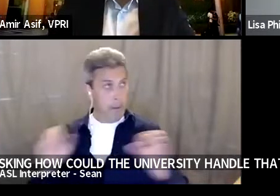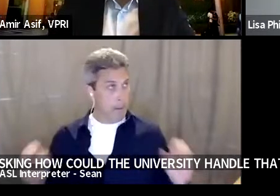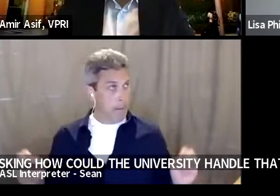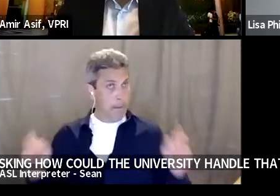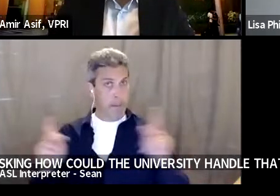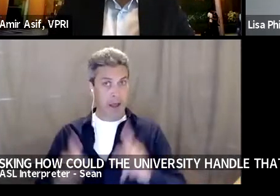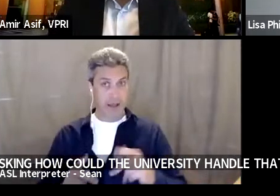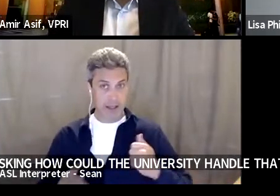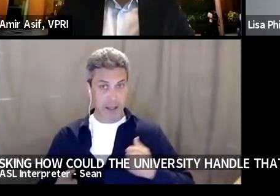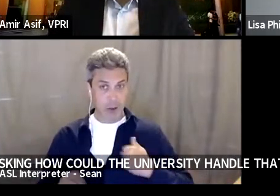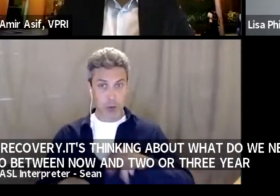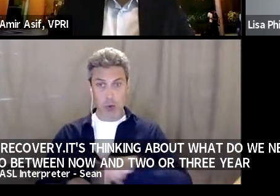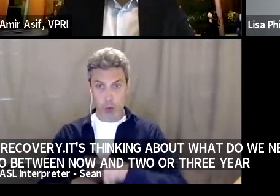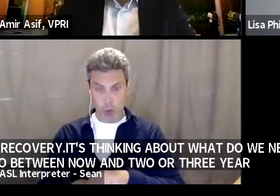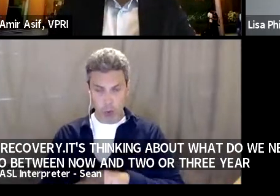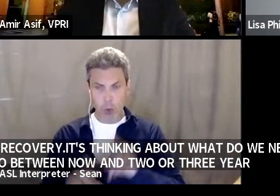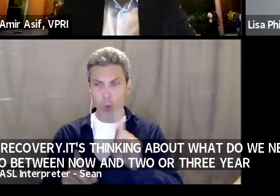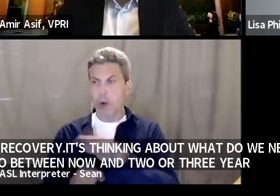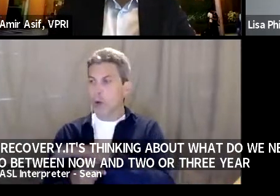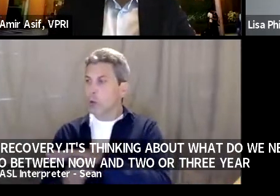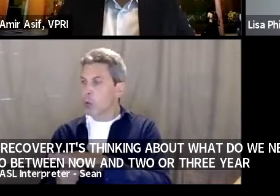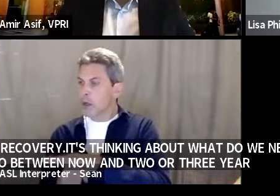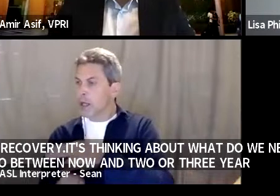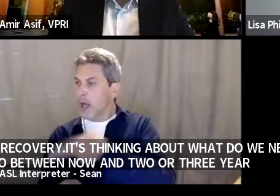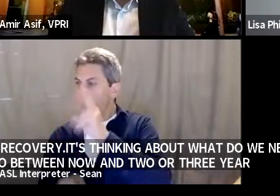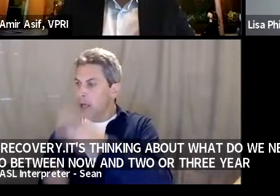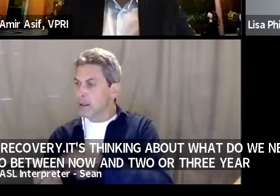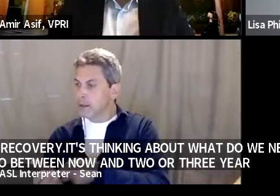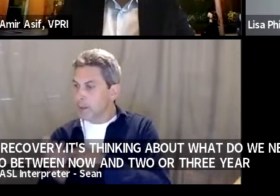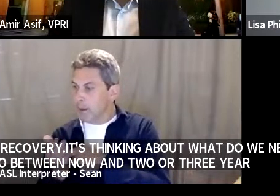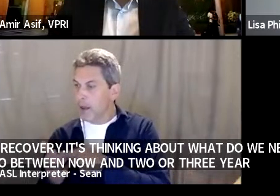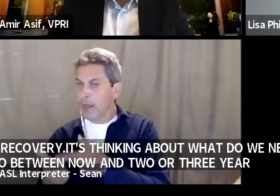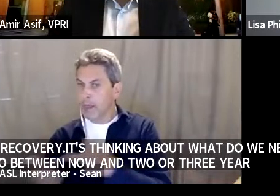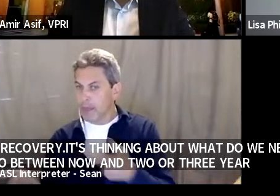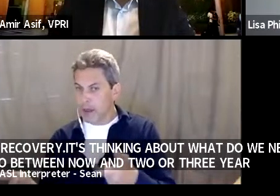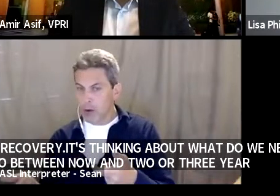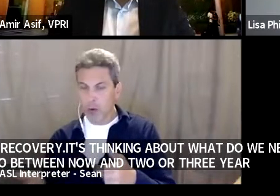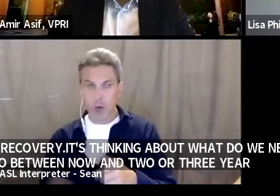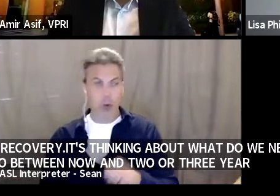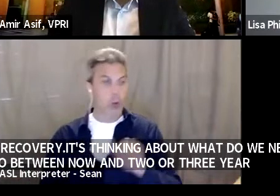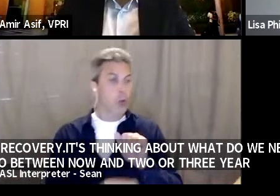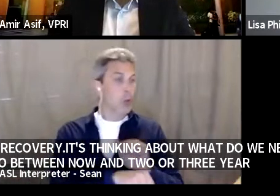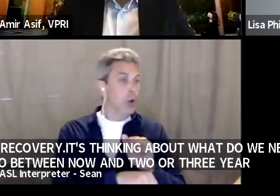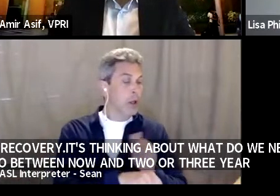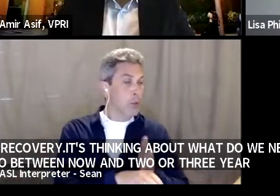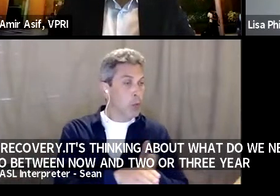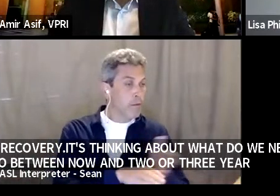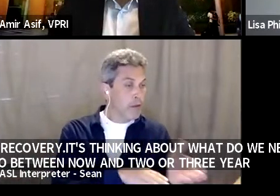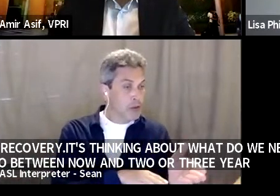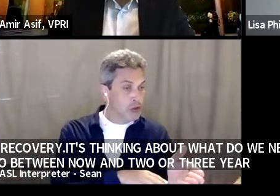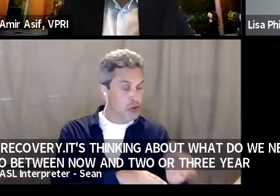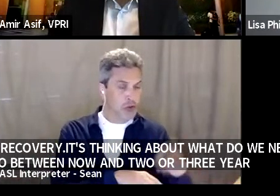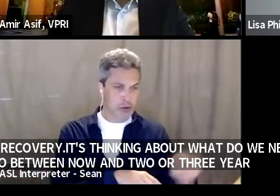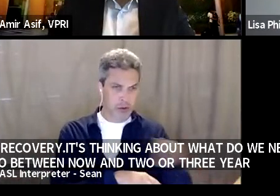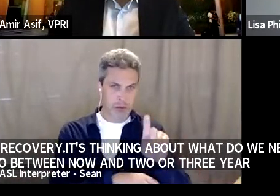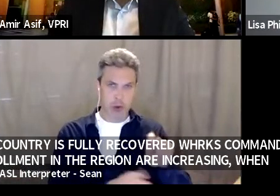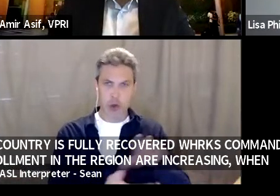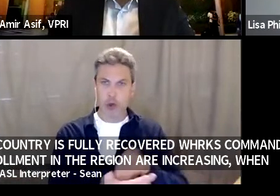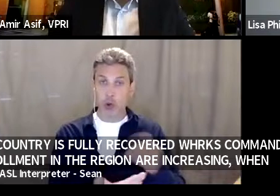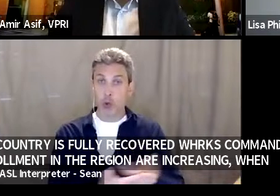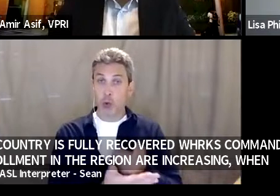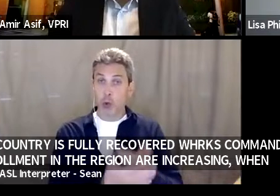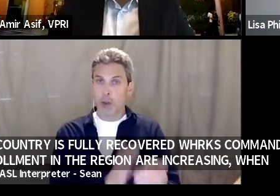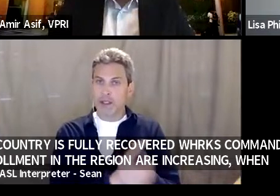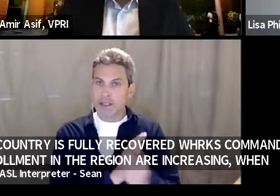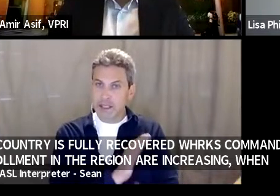York Region are increasing, when working professionals are going to need to reskill and upgrade because of the